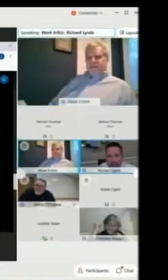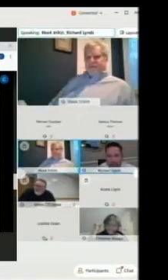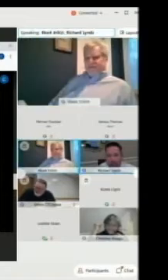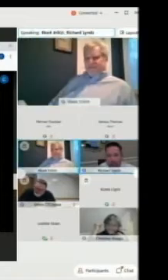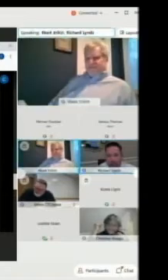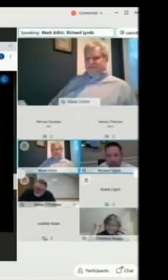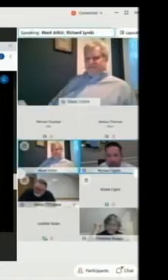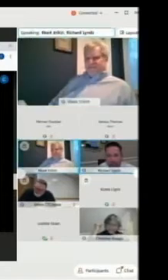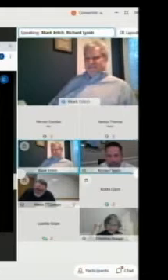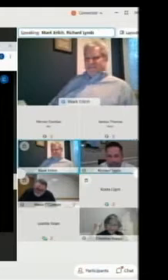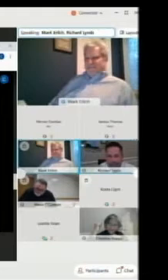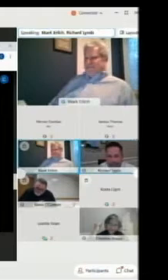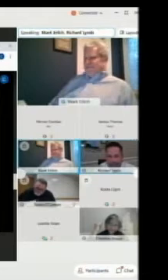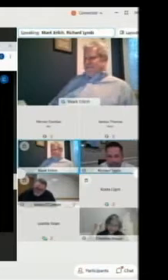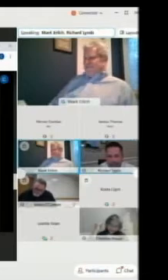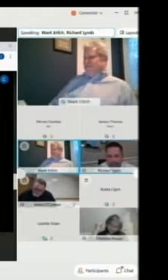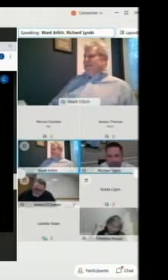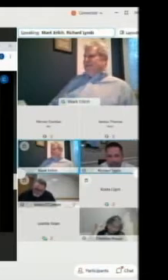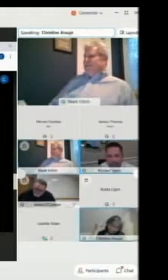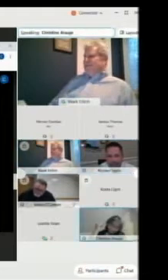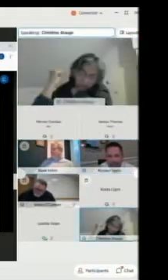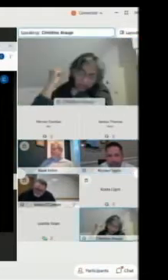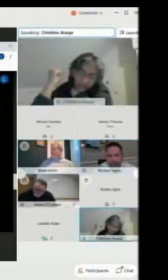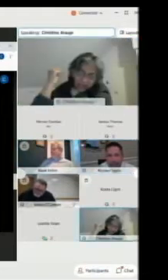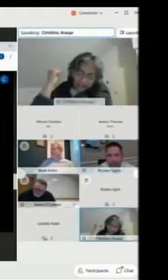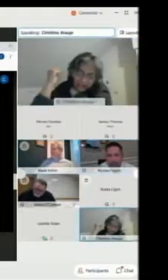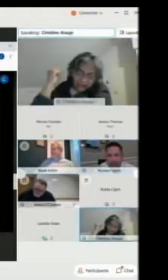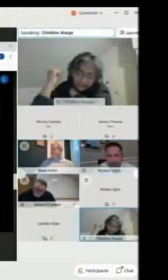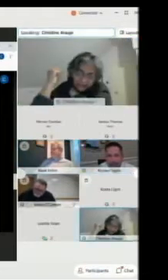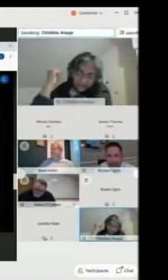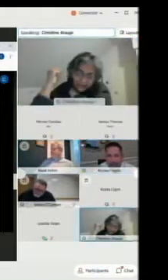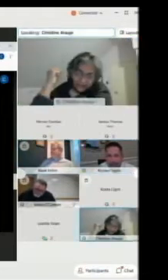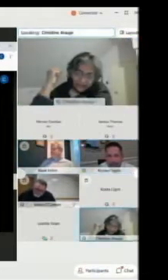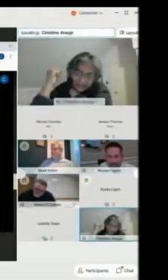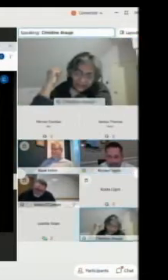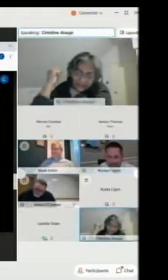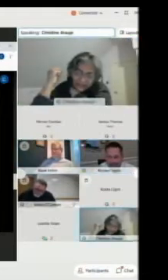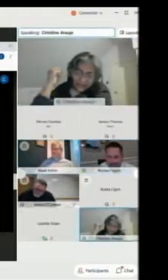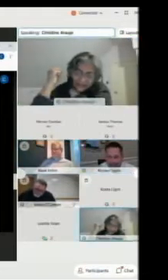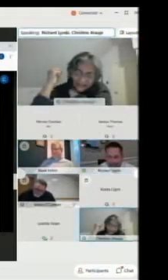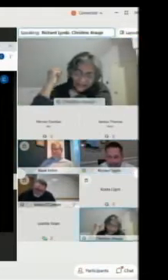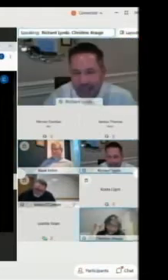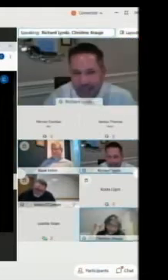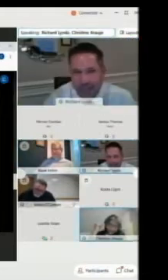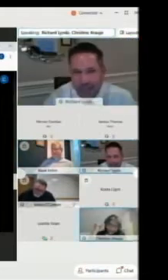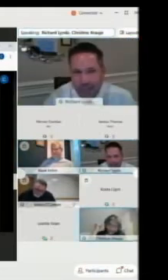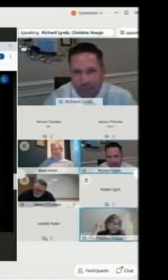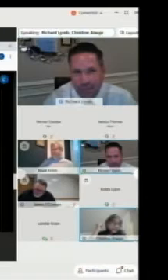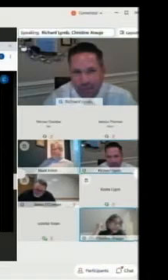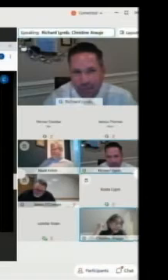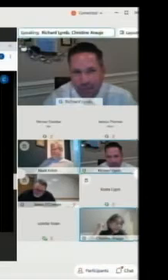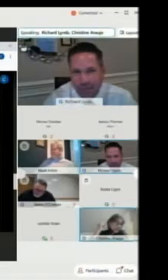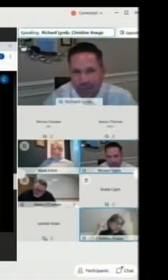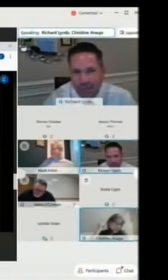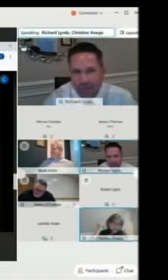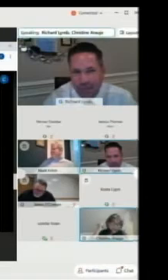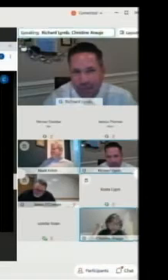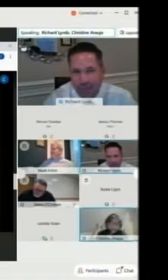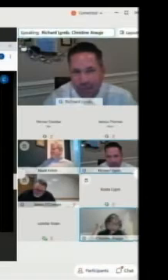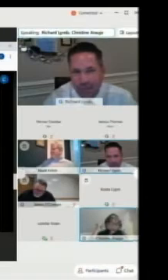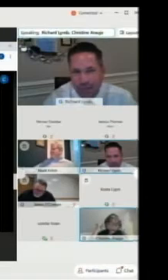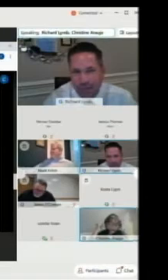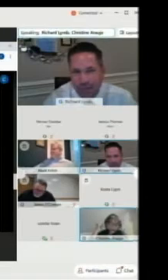proposal? Good afternoon, Madam Chair and members of the board. Lina Tramelli with the Mayor's Office of Neighborhood Services. We would like to go on the record in